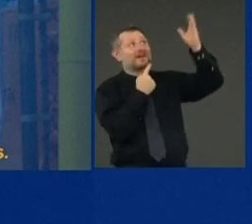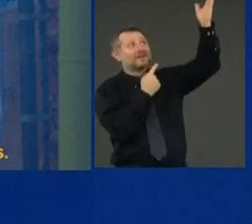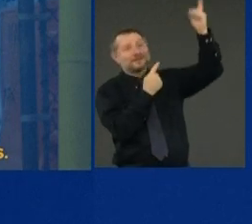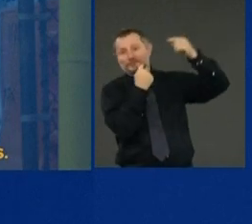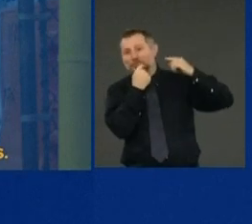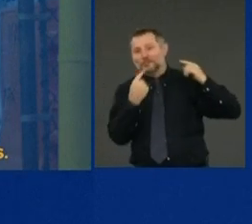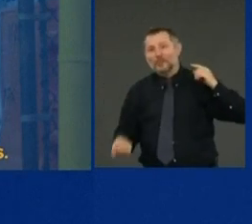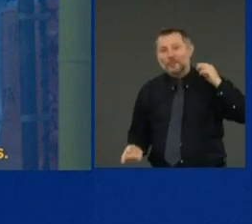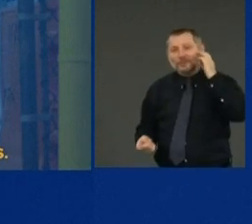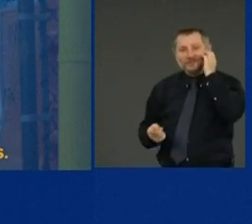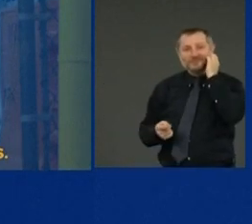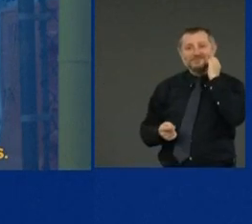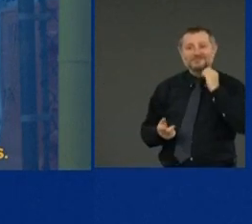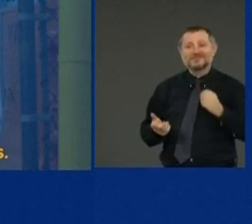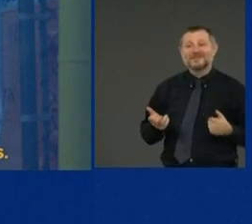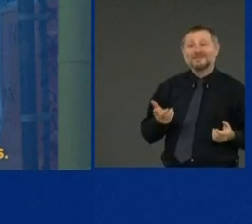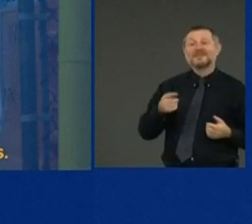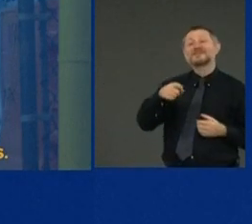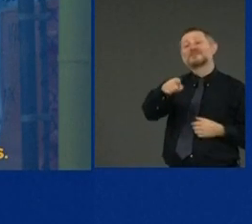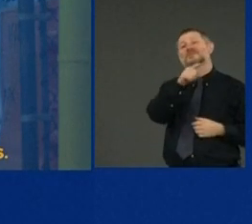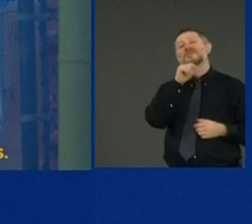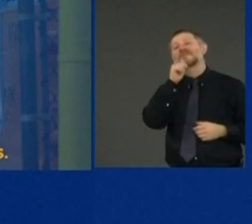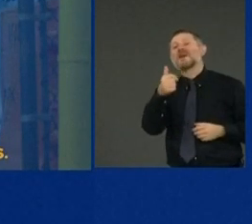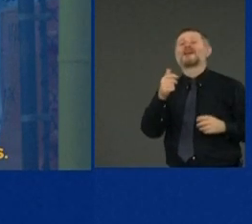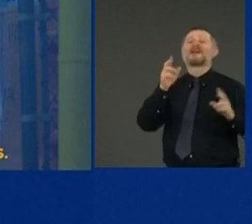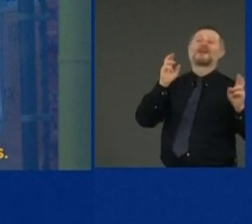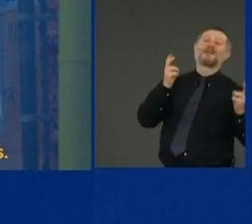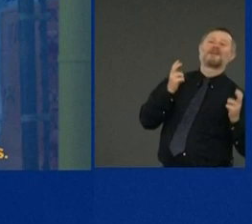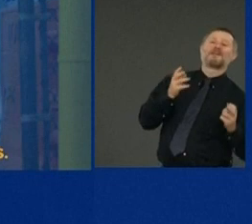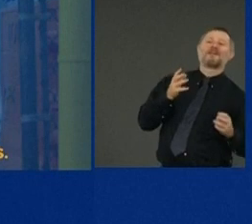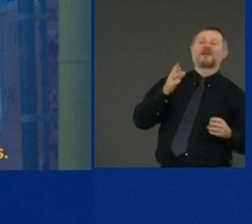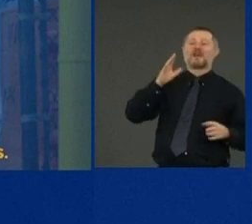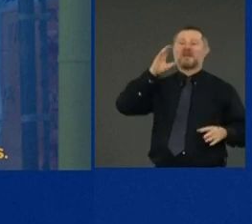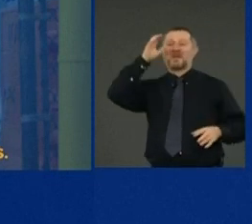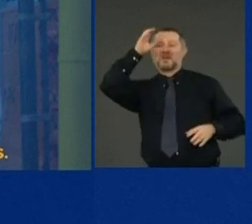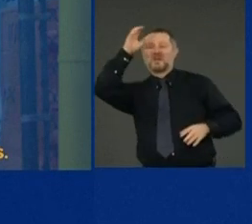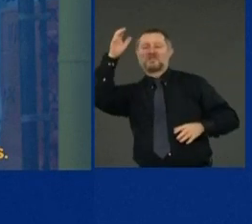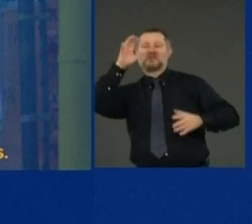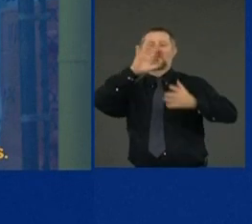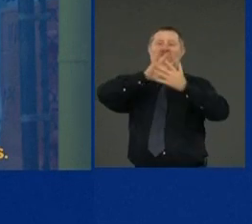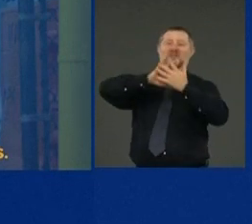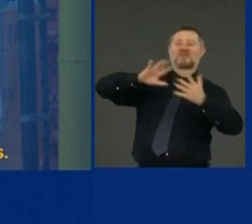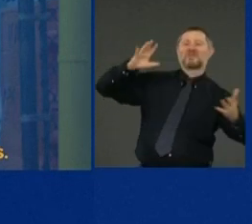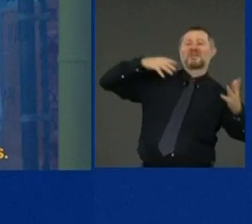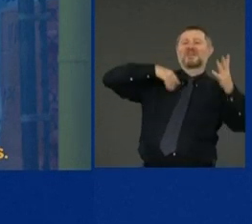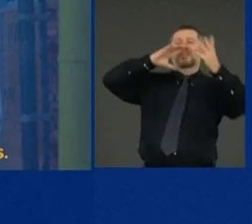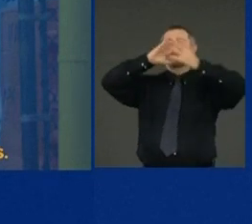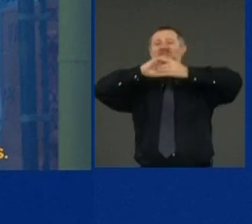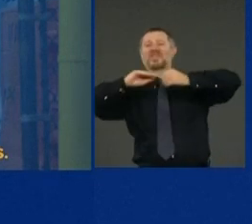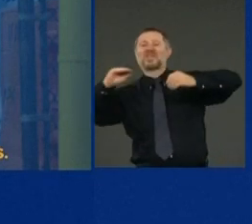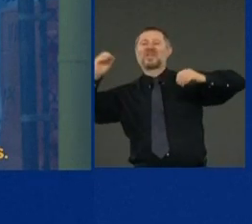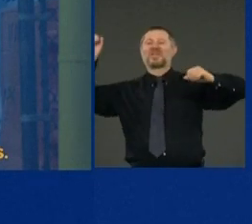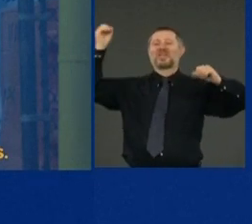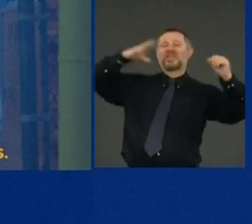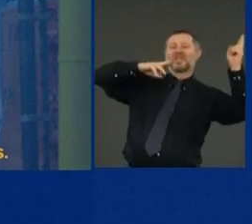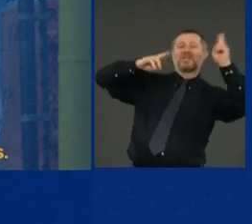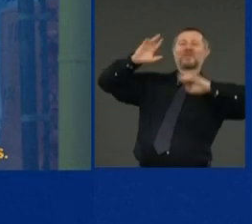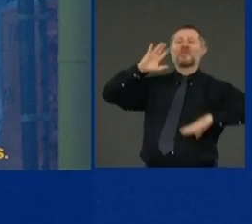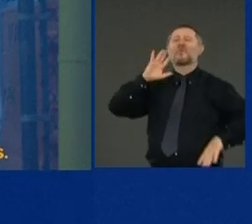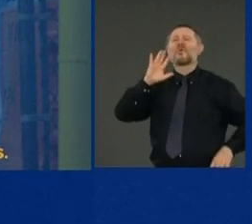This is not rhetorical, conceptual, hyperbolic. They told you. Based on what you're doing last